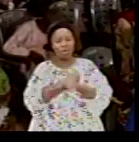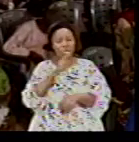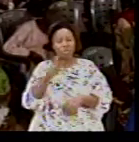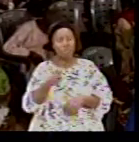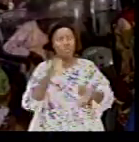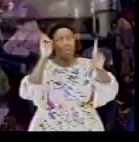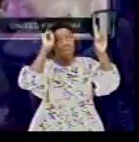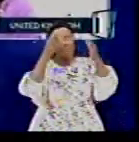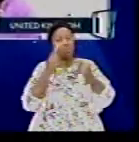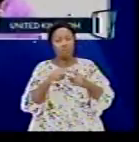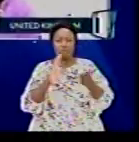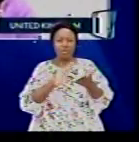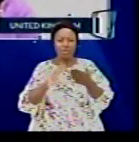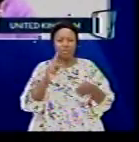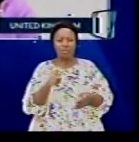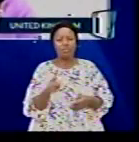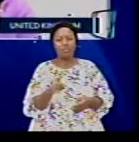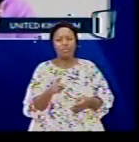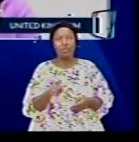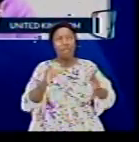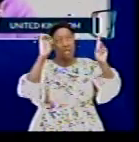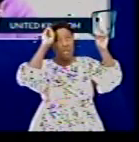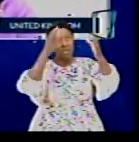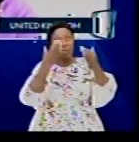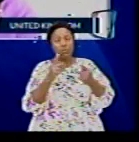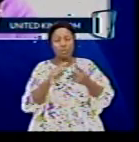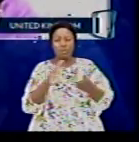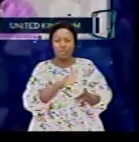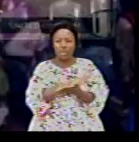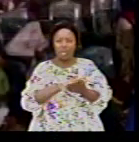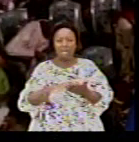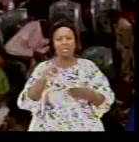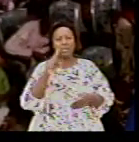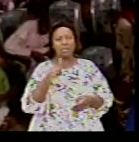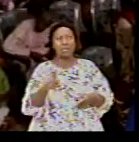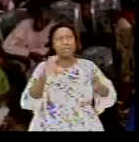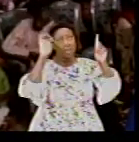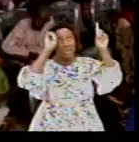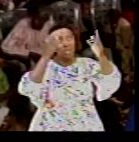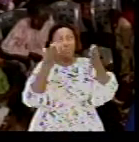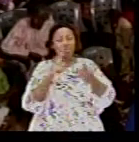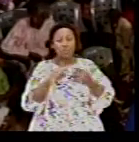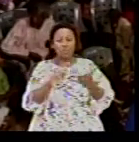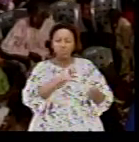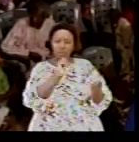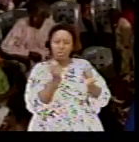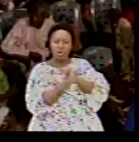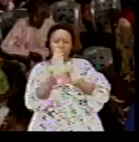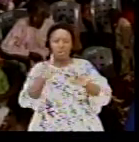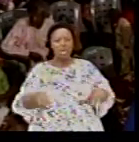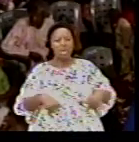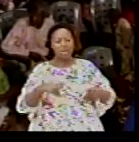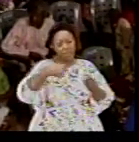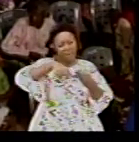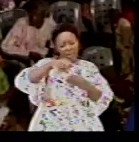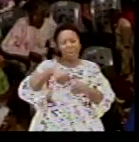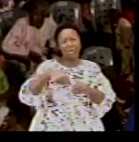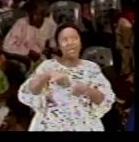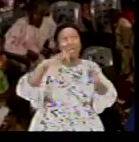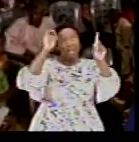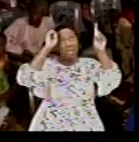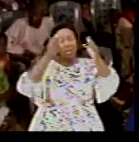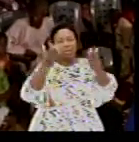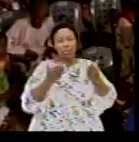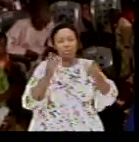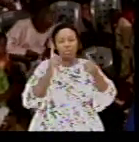to forgive you. He wants to cleanse you. He wants to turn your life around. He wants to give